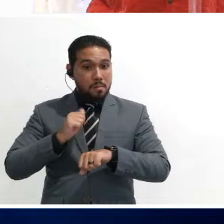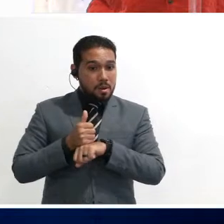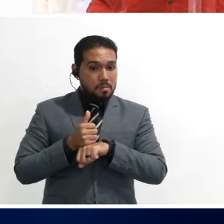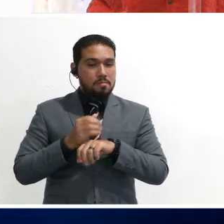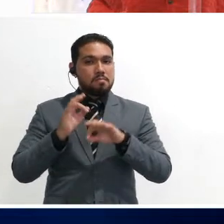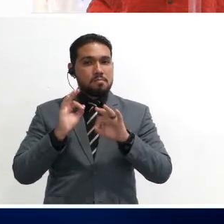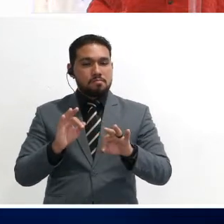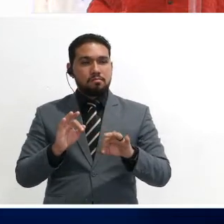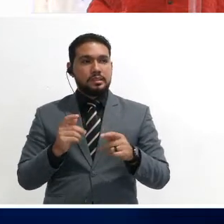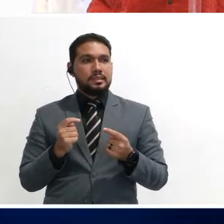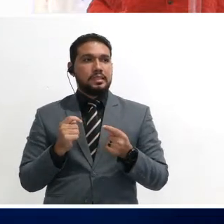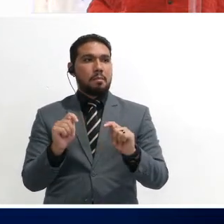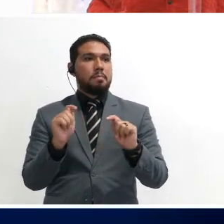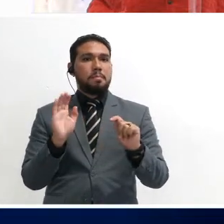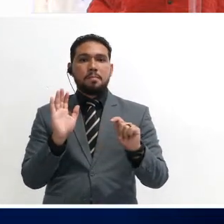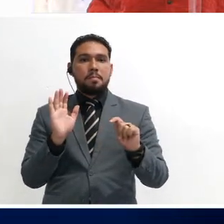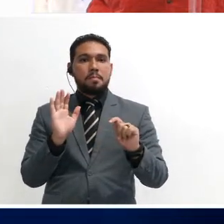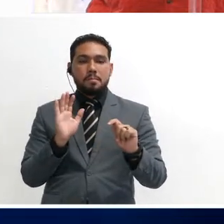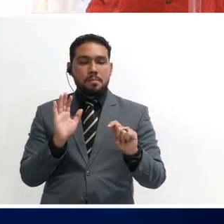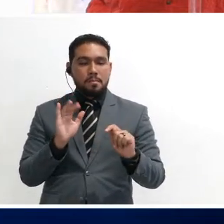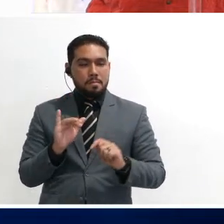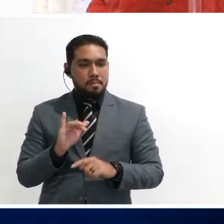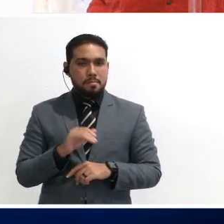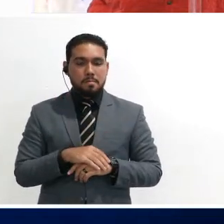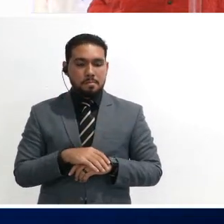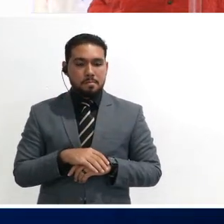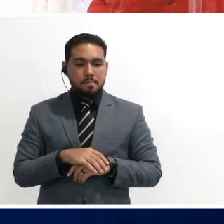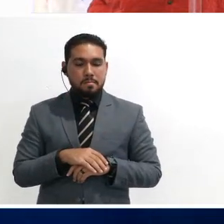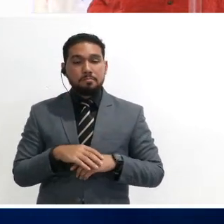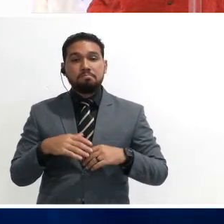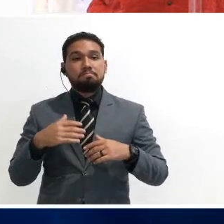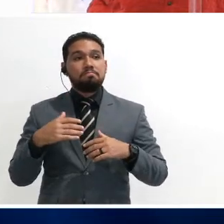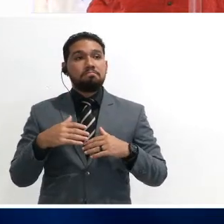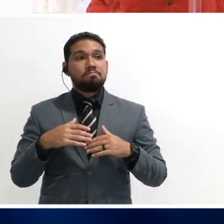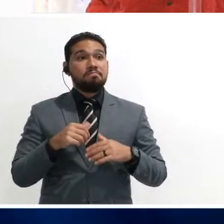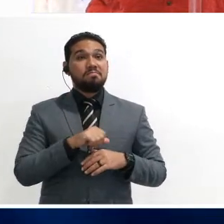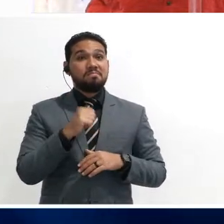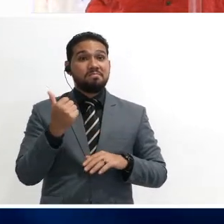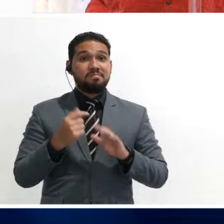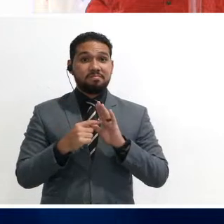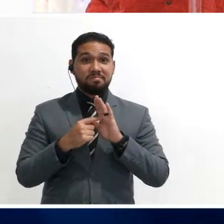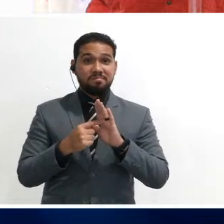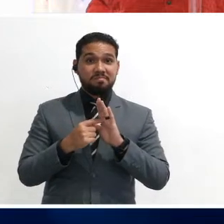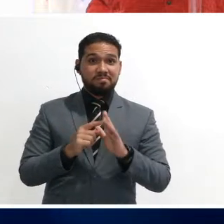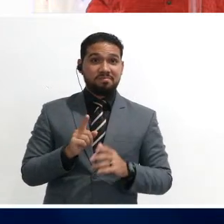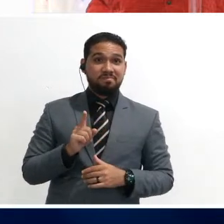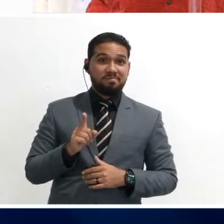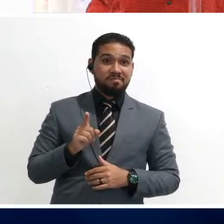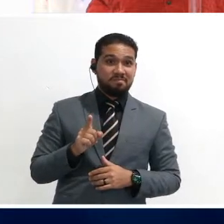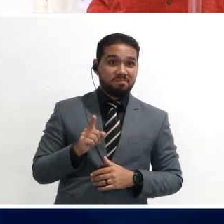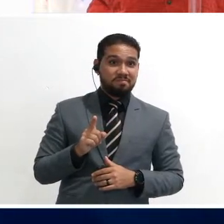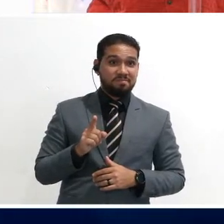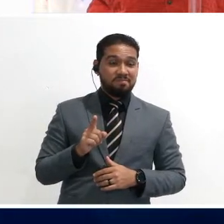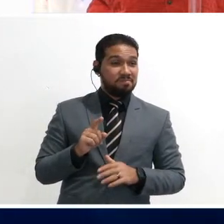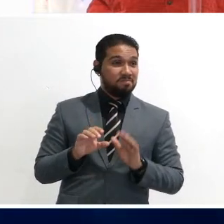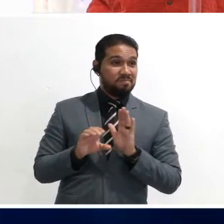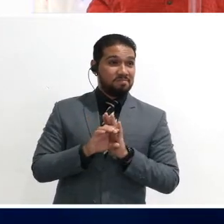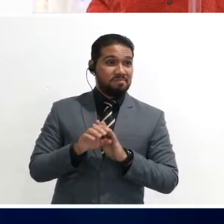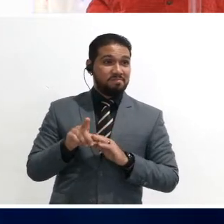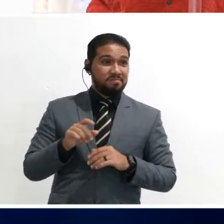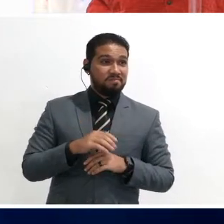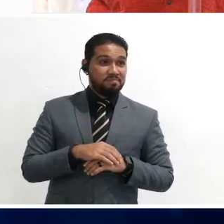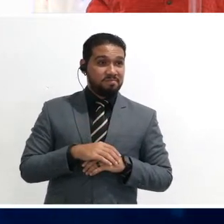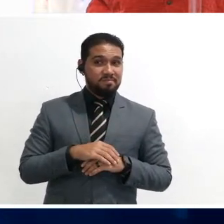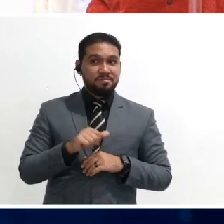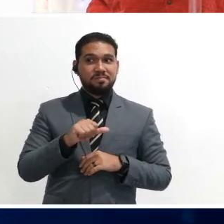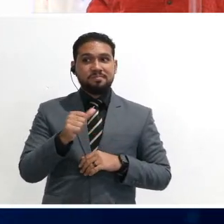So this is, again, just another example, but you can see here what's going on. A lot of integration in some